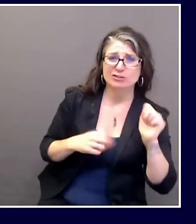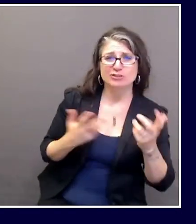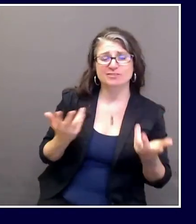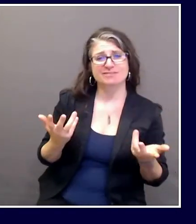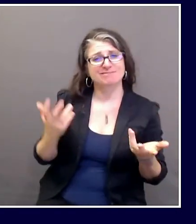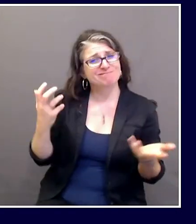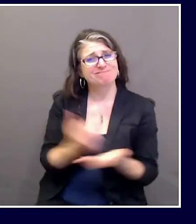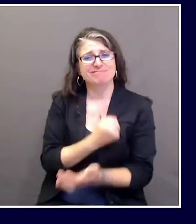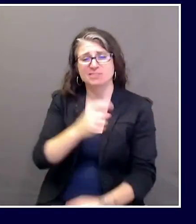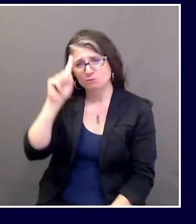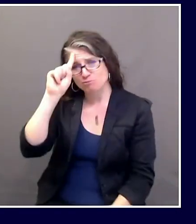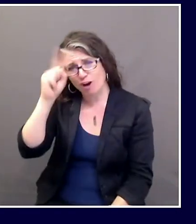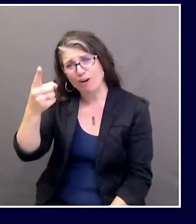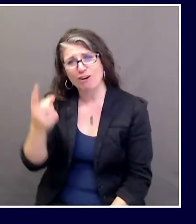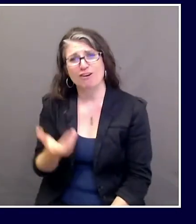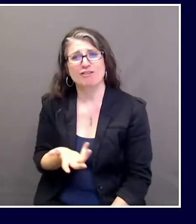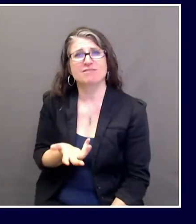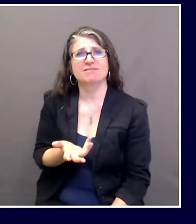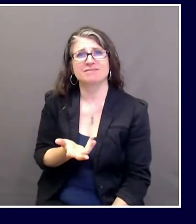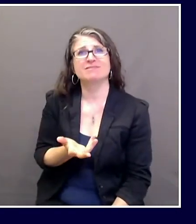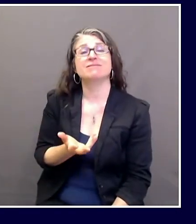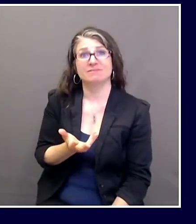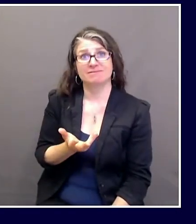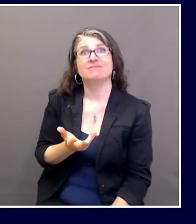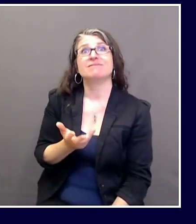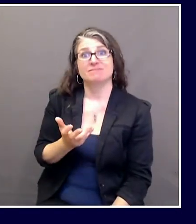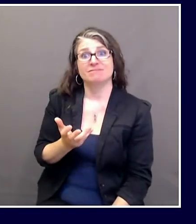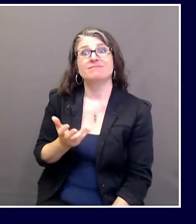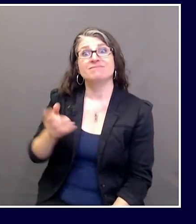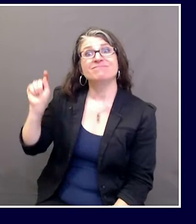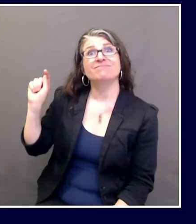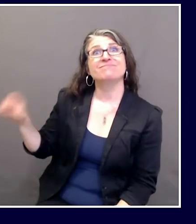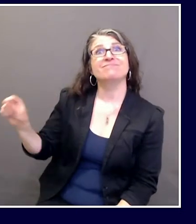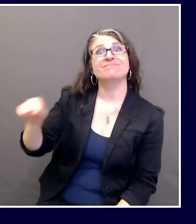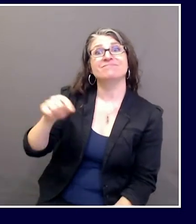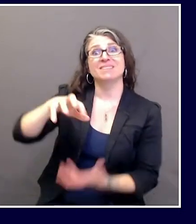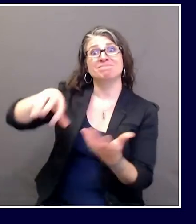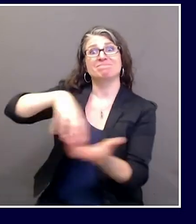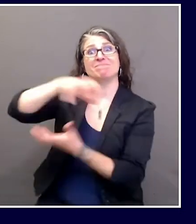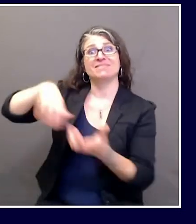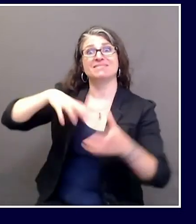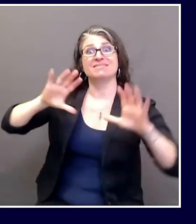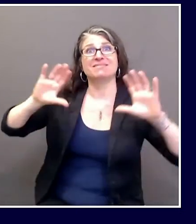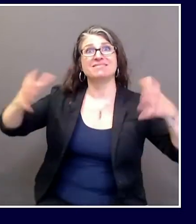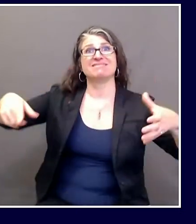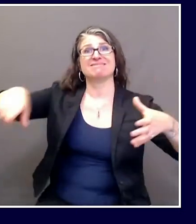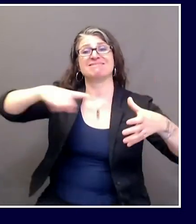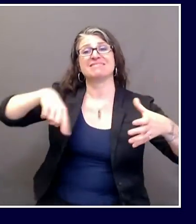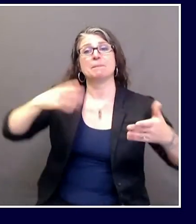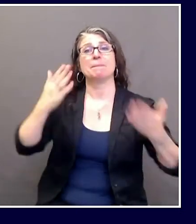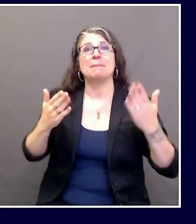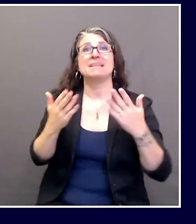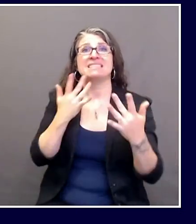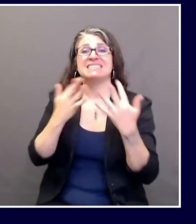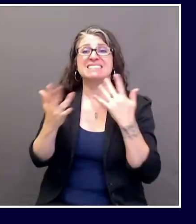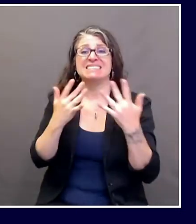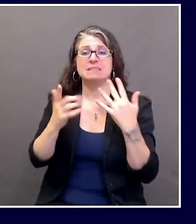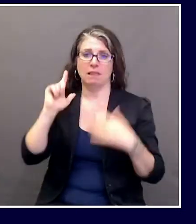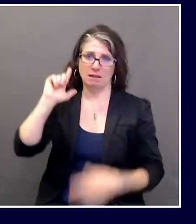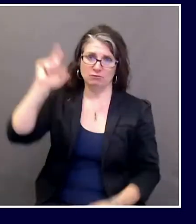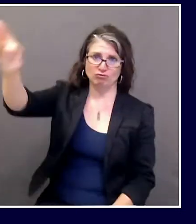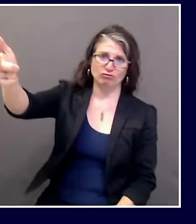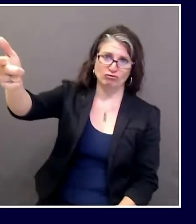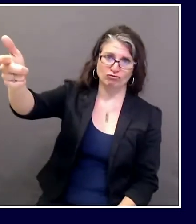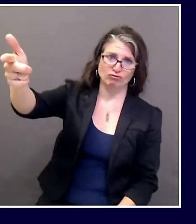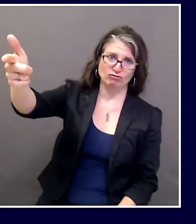singing altogether until we get to a point where even more folks are vaccinated. That's a conversation that each and every church or house of worship is going